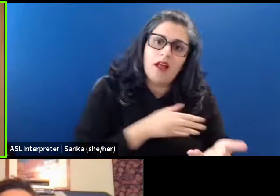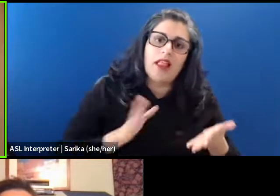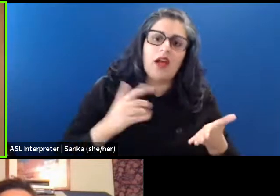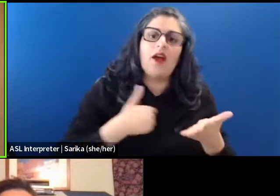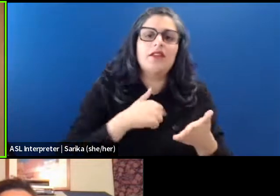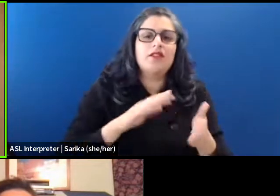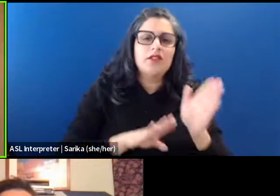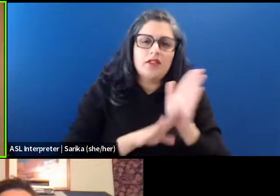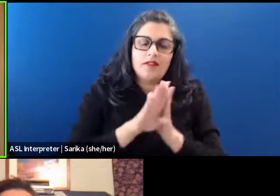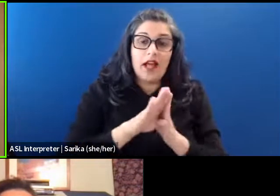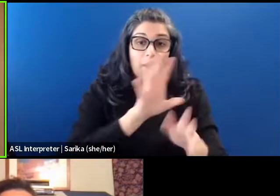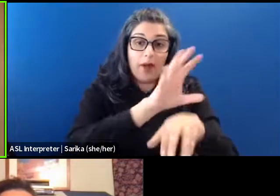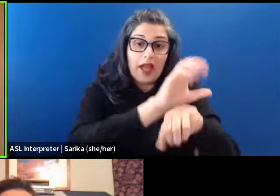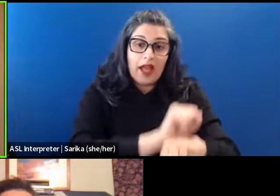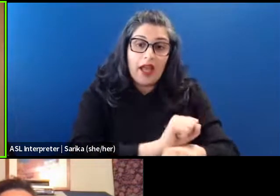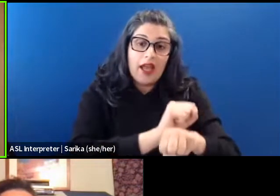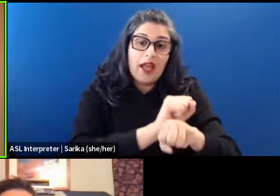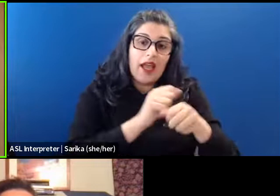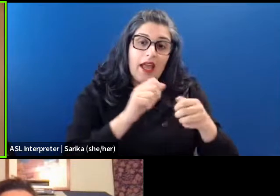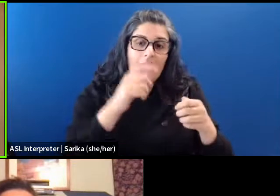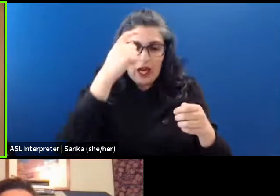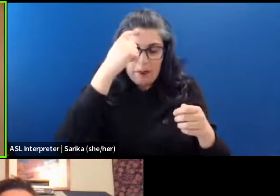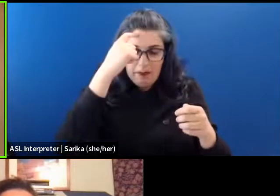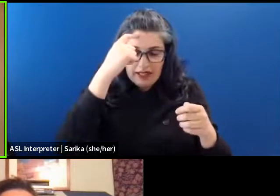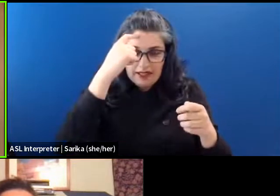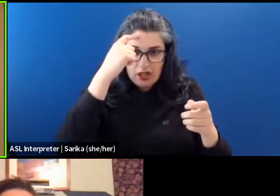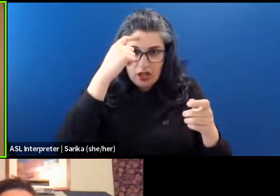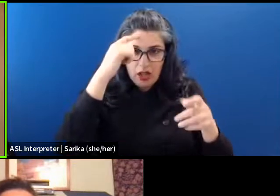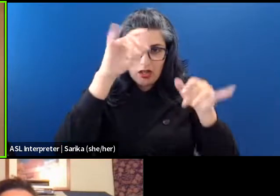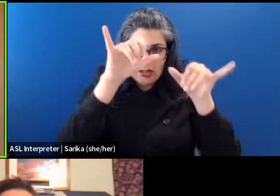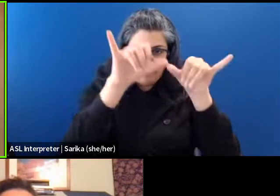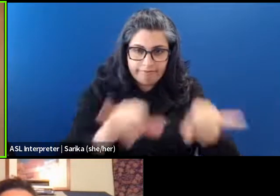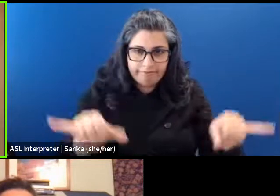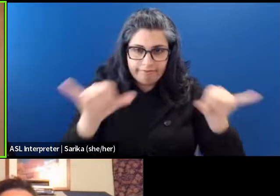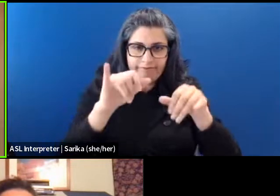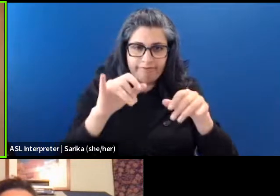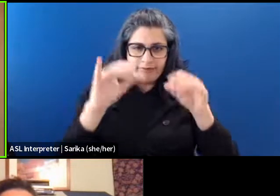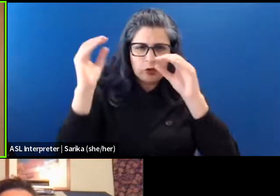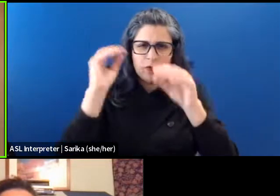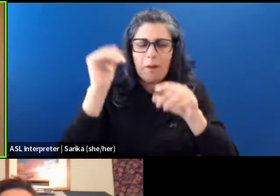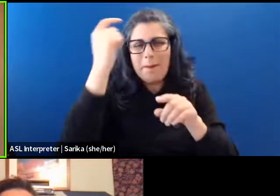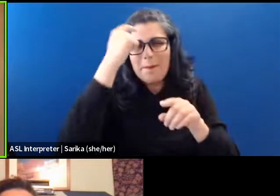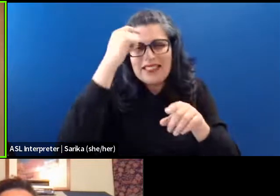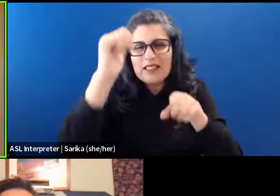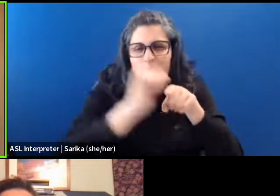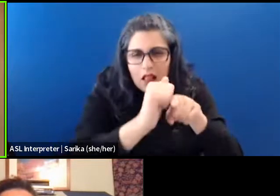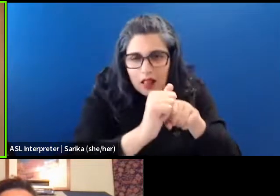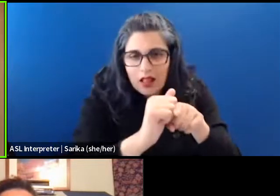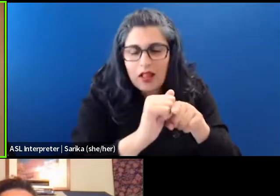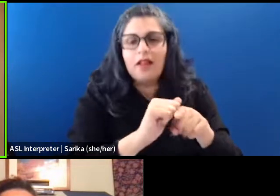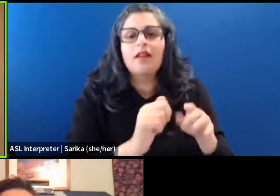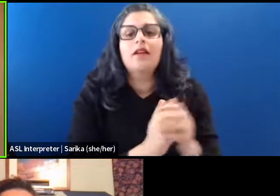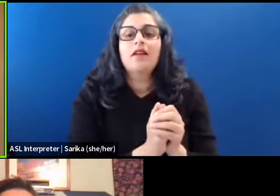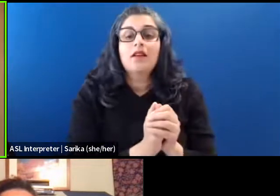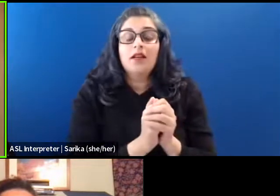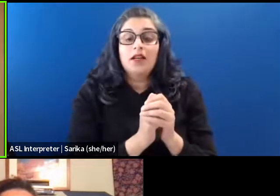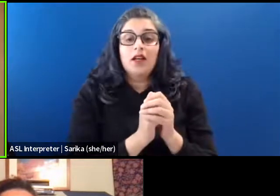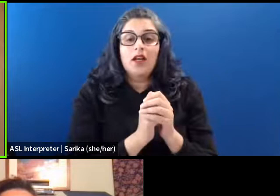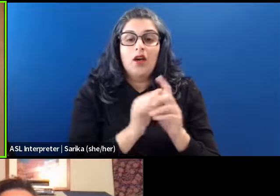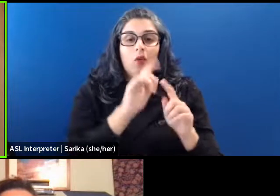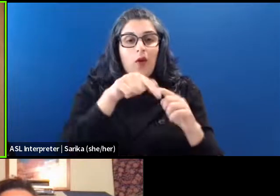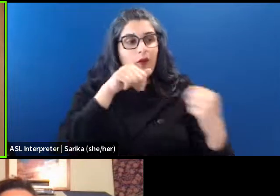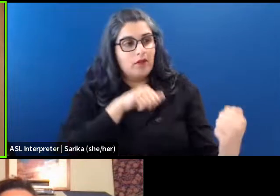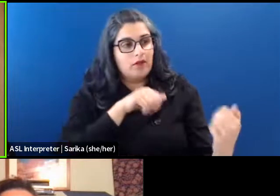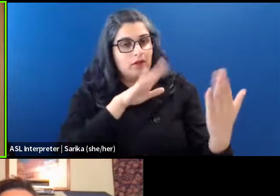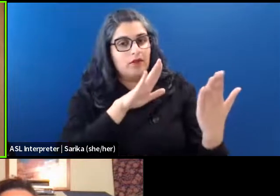habits and lead to conditioning, mental conditioning. And when we can turn towards those